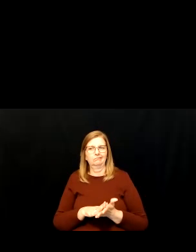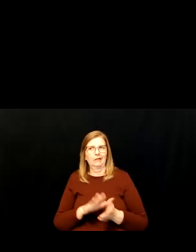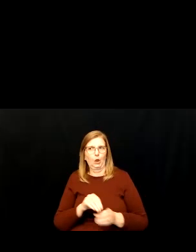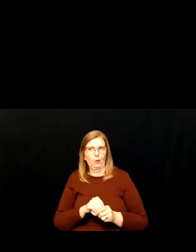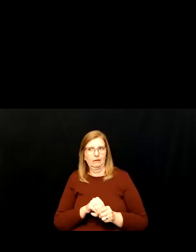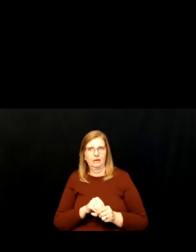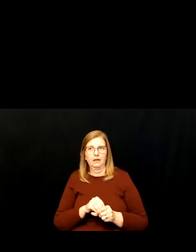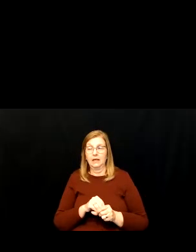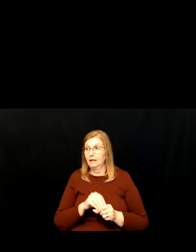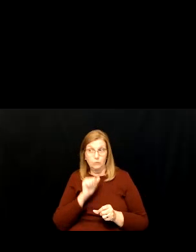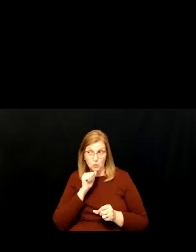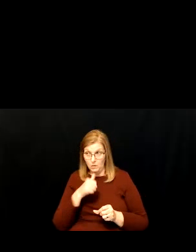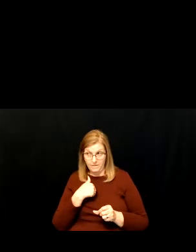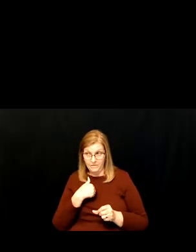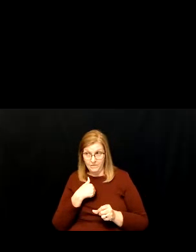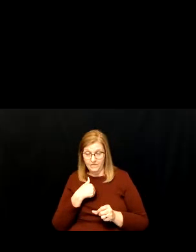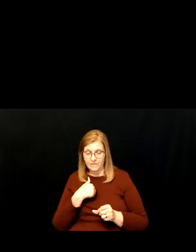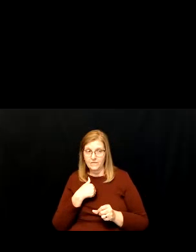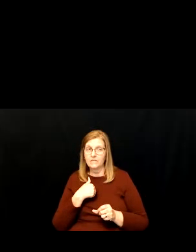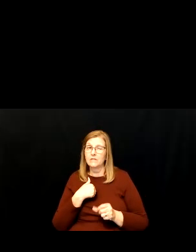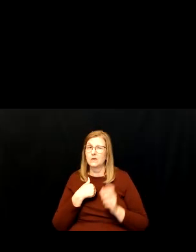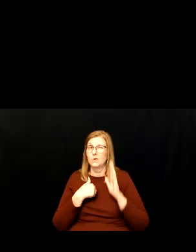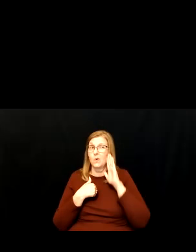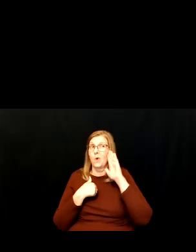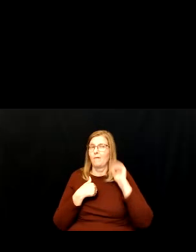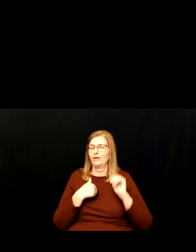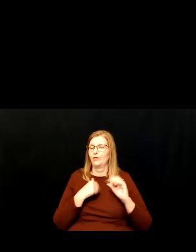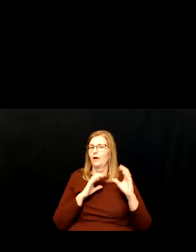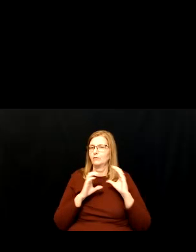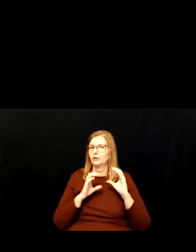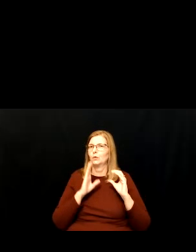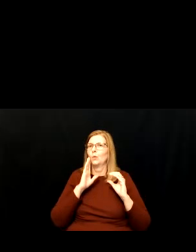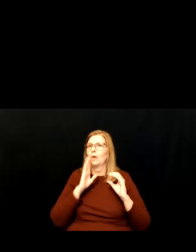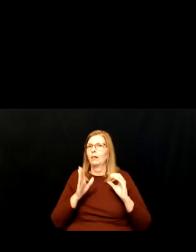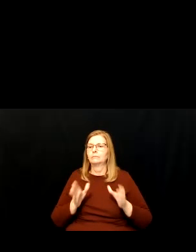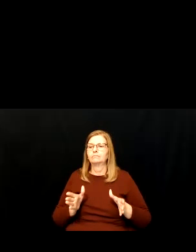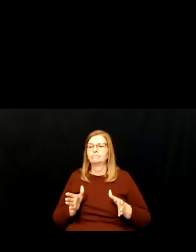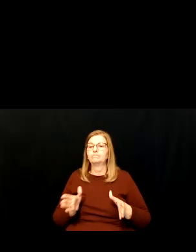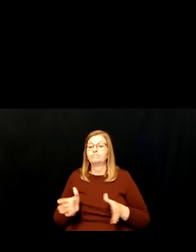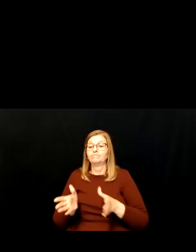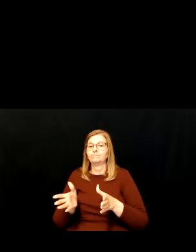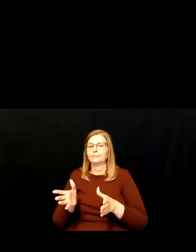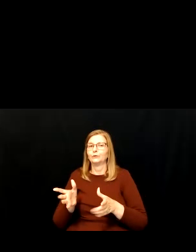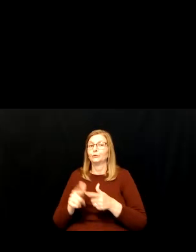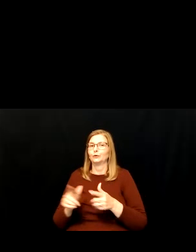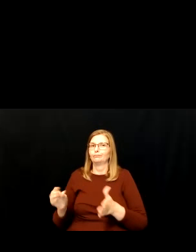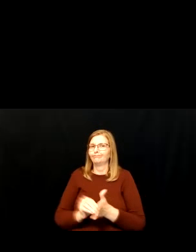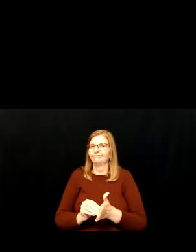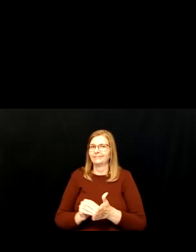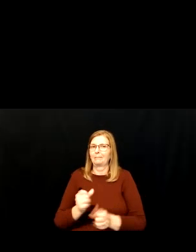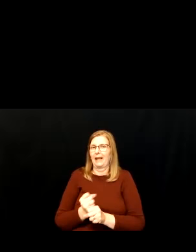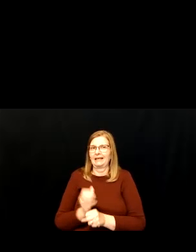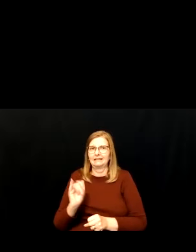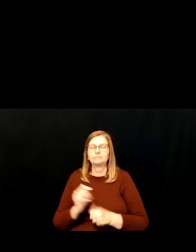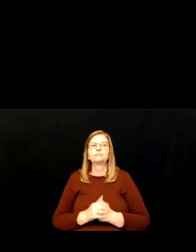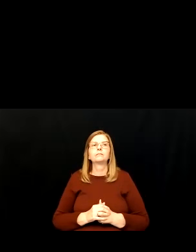they don't, then hopefully your conversation will spur them on to make one. I